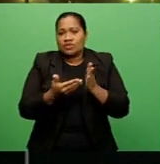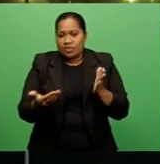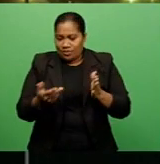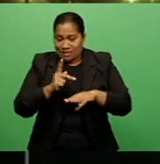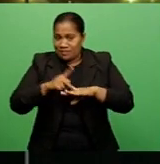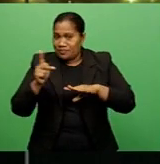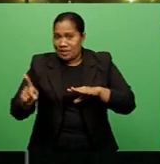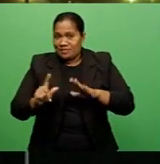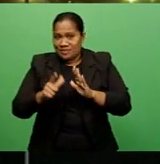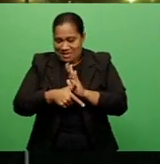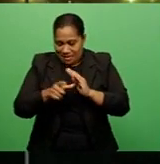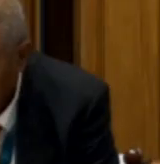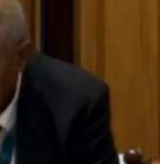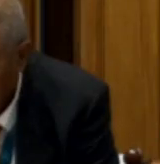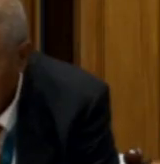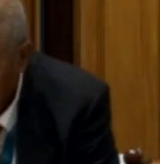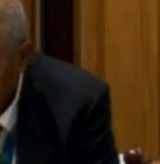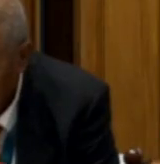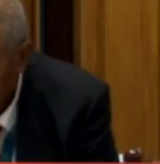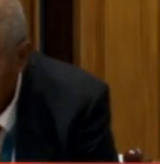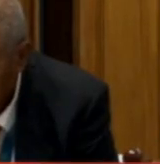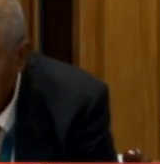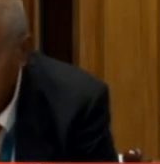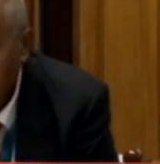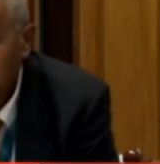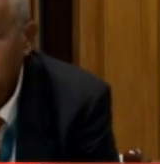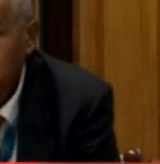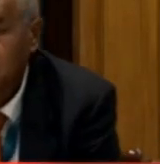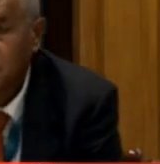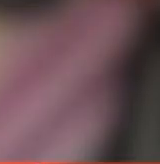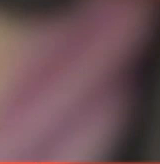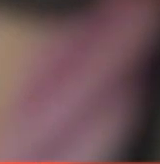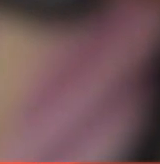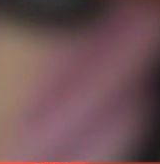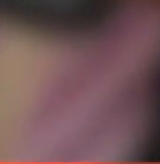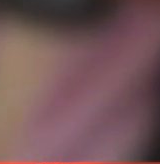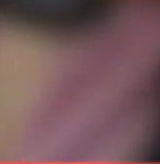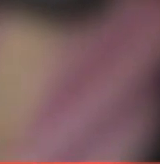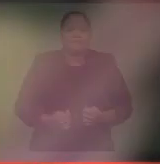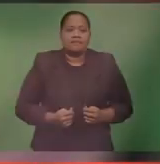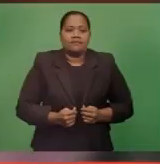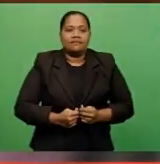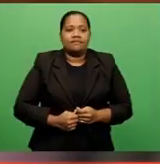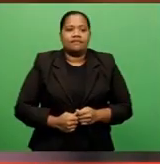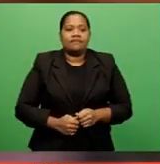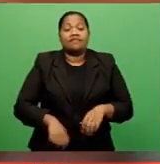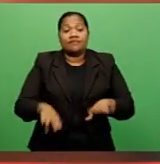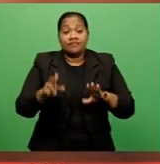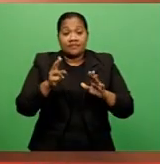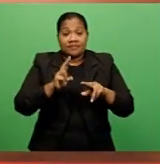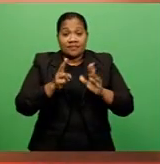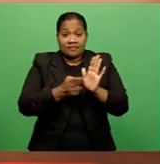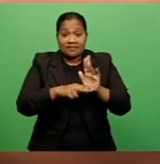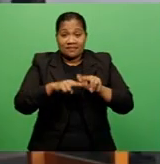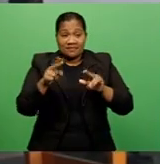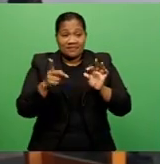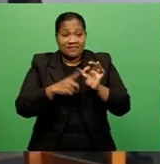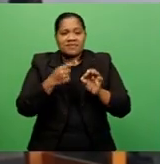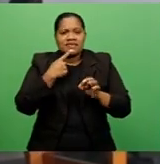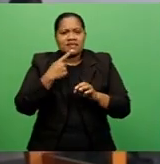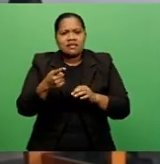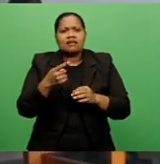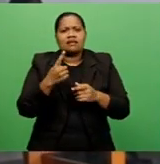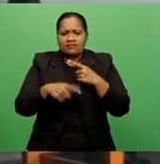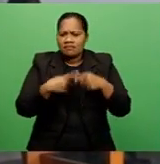session earlier this week. National Federation Party leader Professor Biman Prasad maintains that his claims about the shortage of